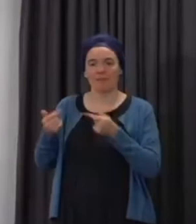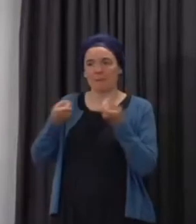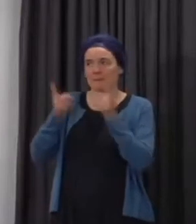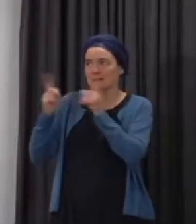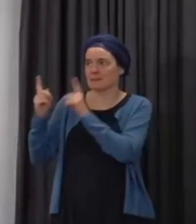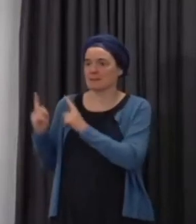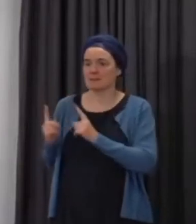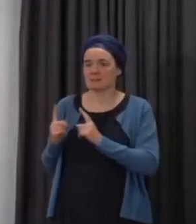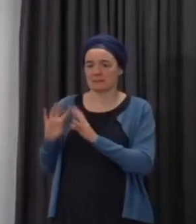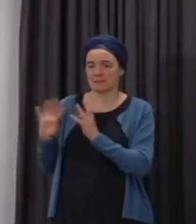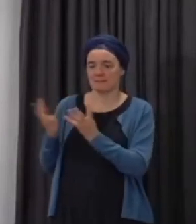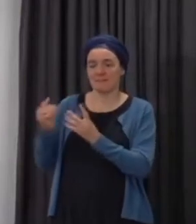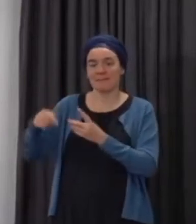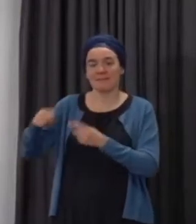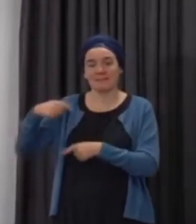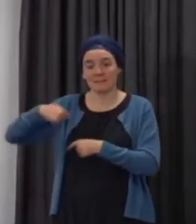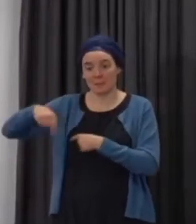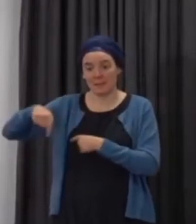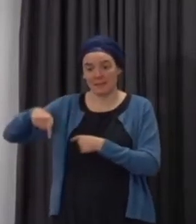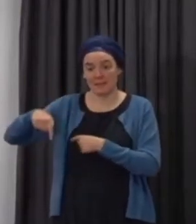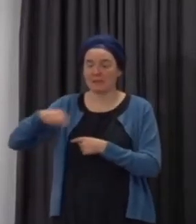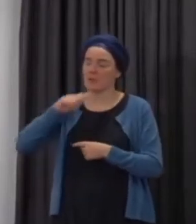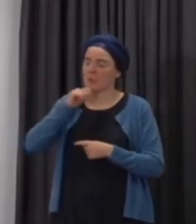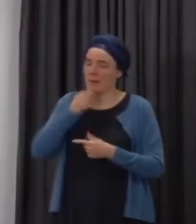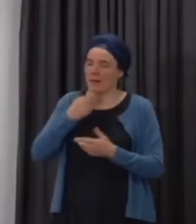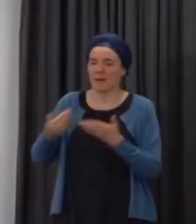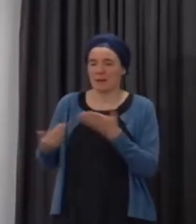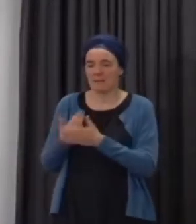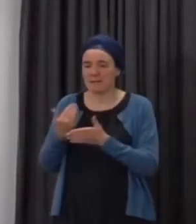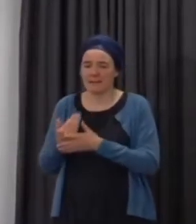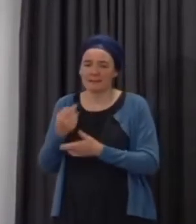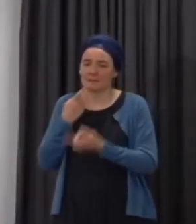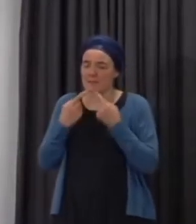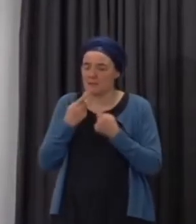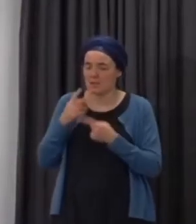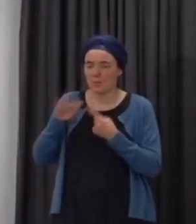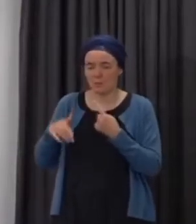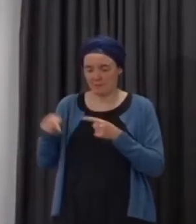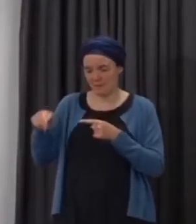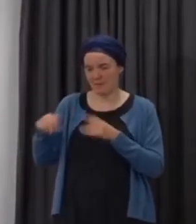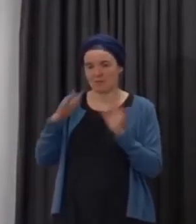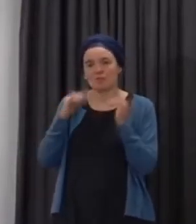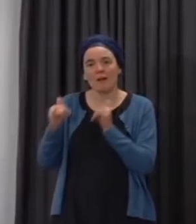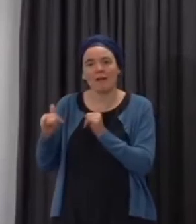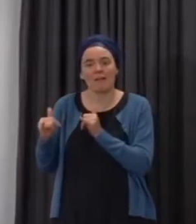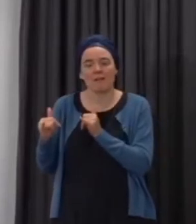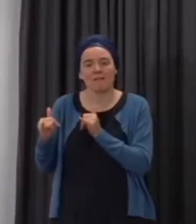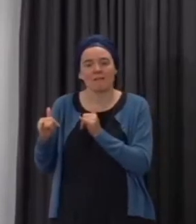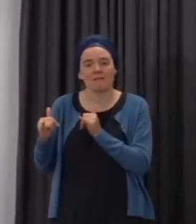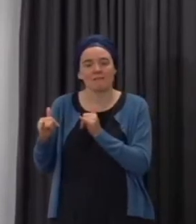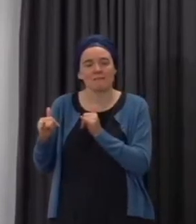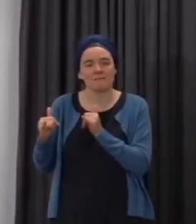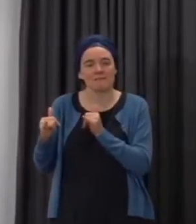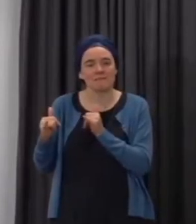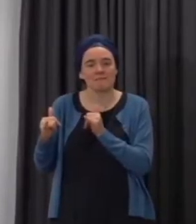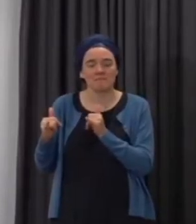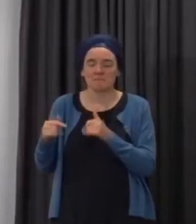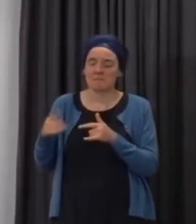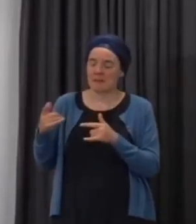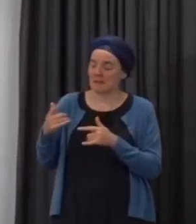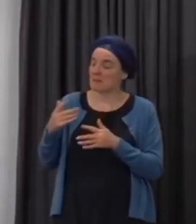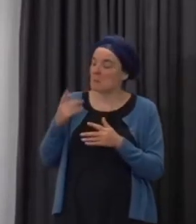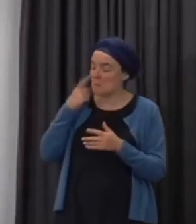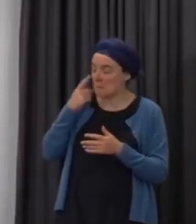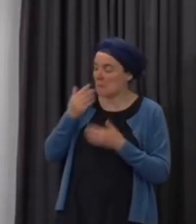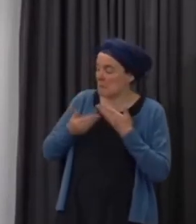about the up-to-date position on that trial. And it really will depend on the continuing progress of that trial about whether we think it's something that we can roll out and should